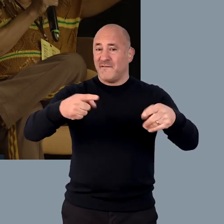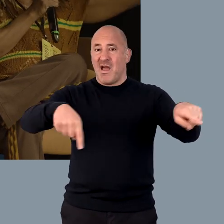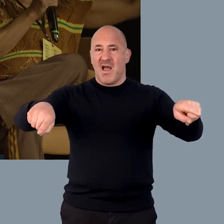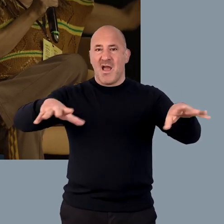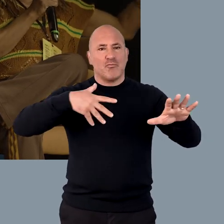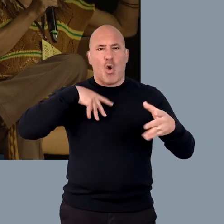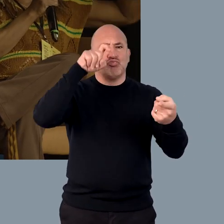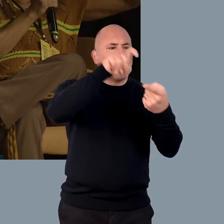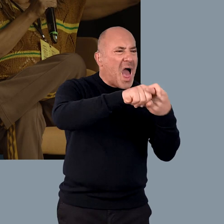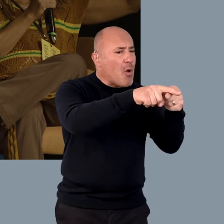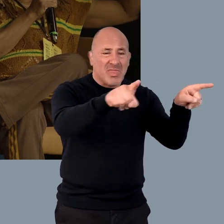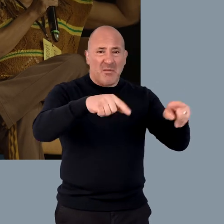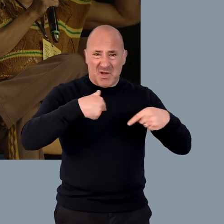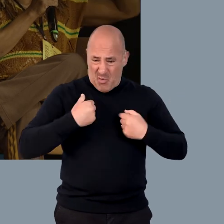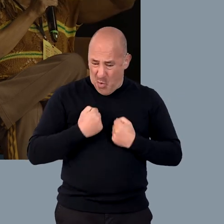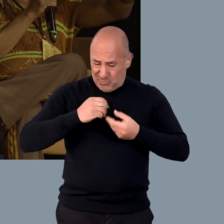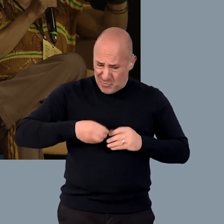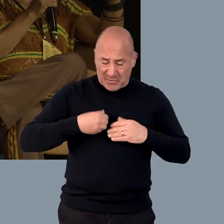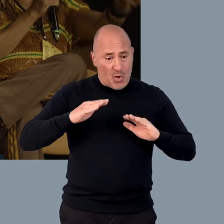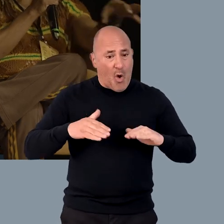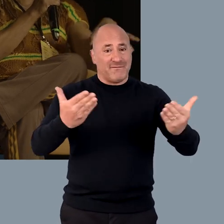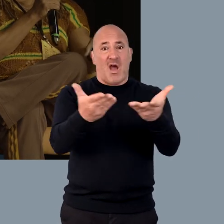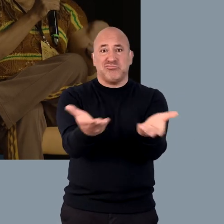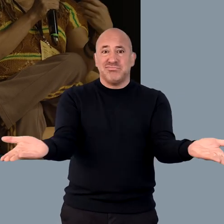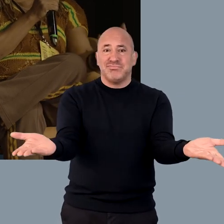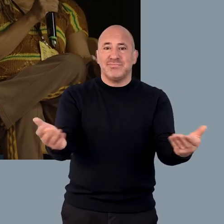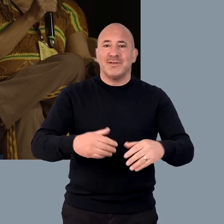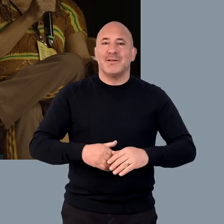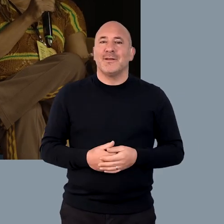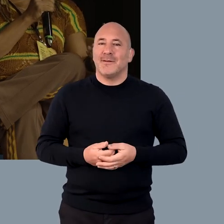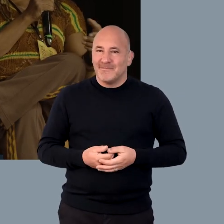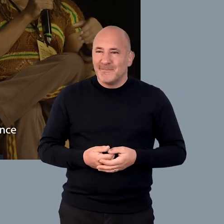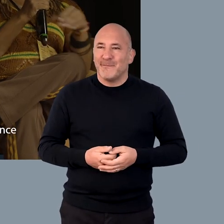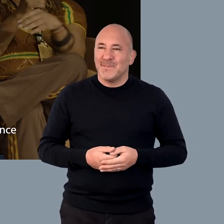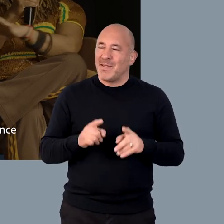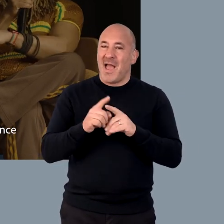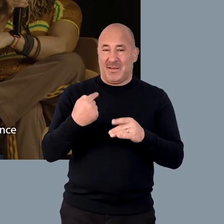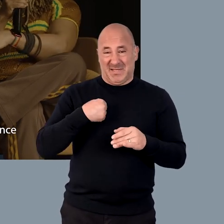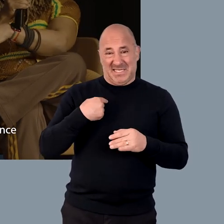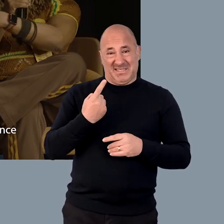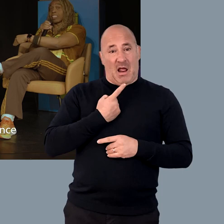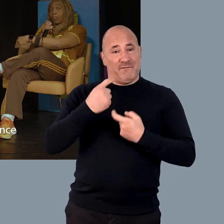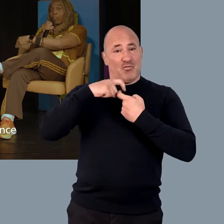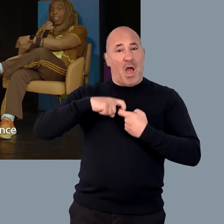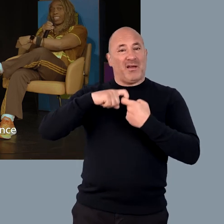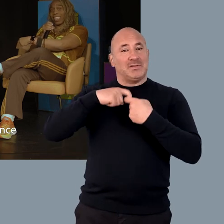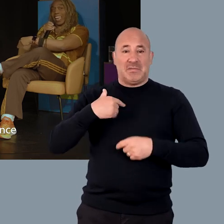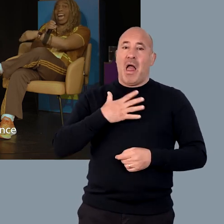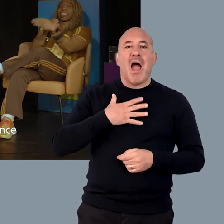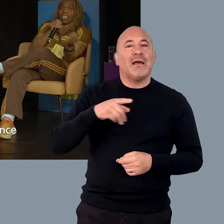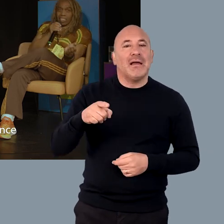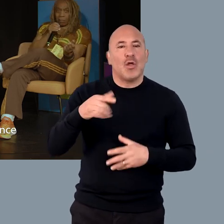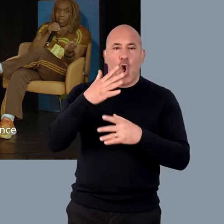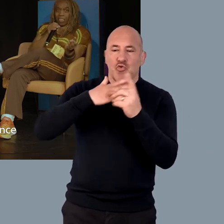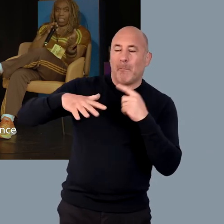is offering that to others but not? Dependent entirely on others because i'm kind of like I like the self-reliance